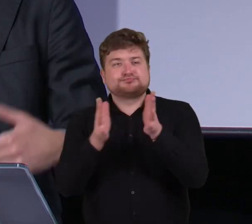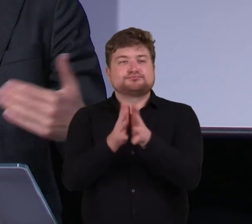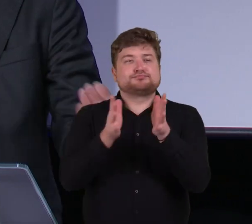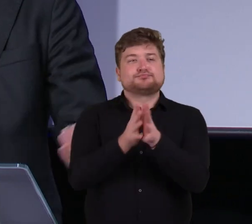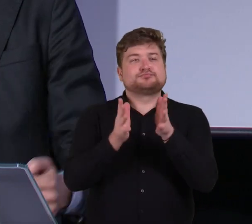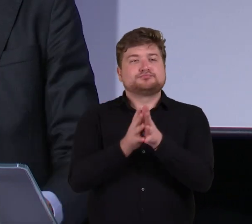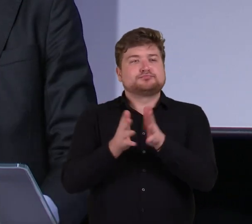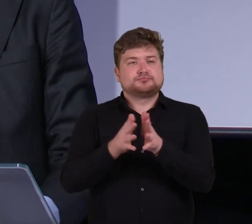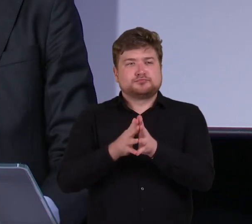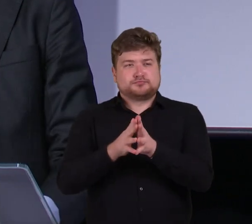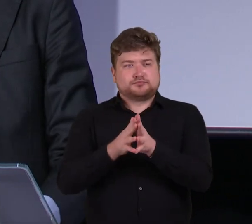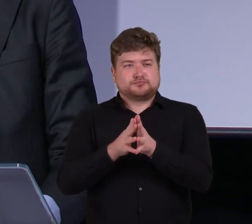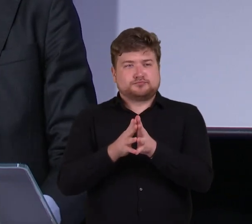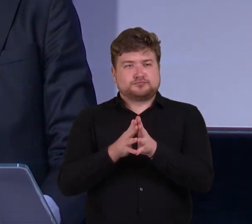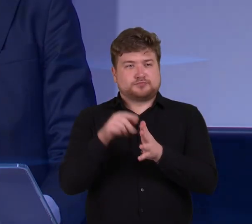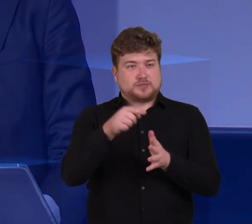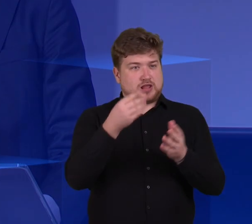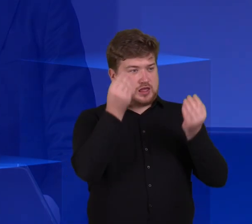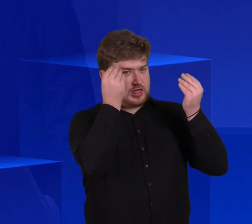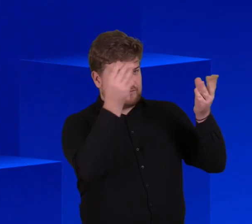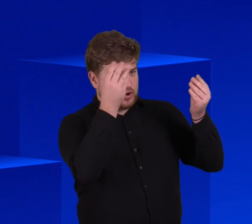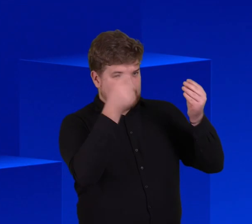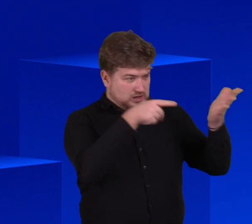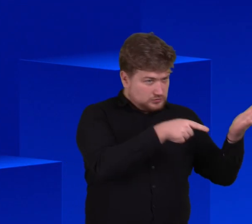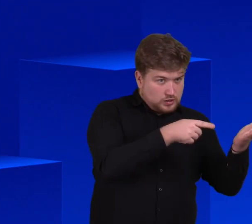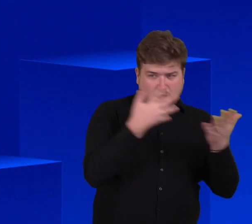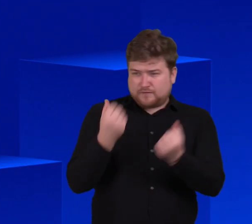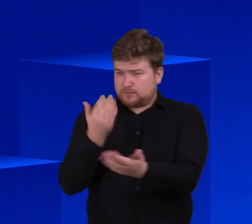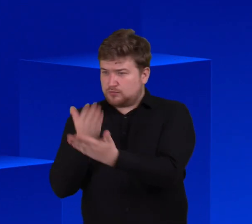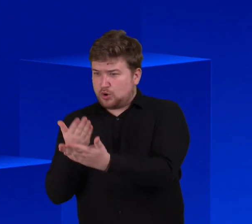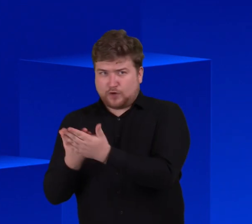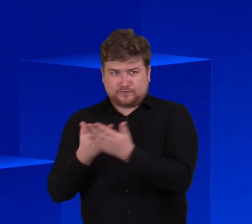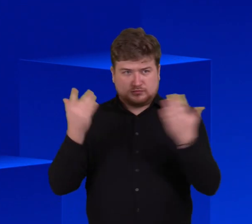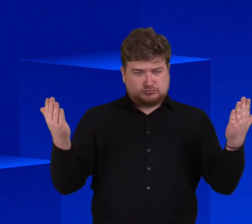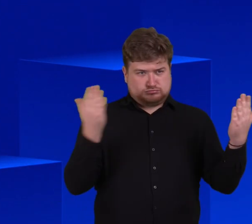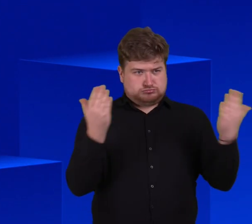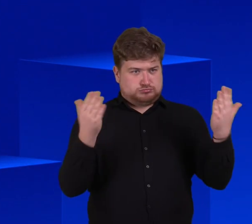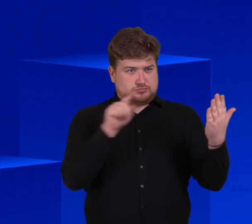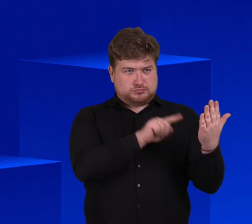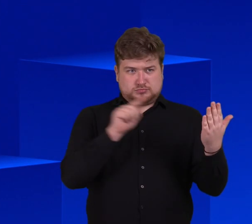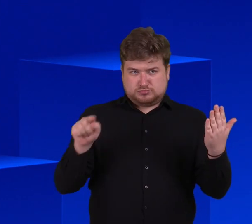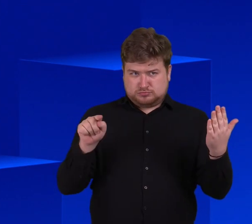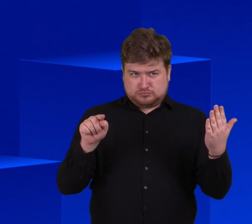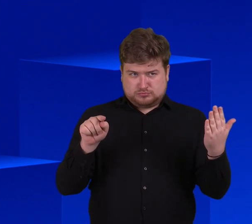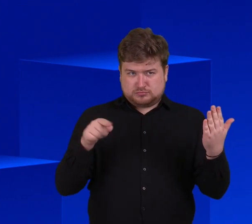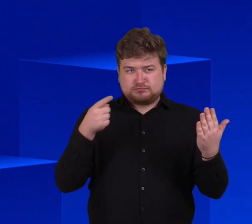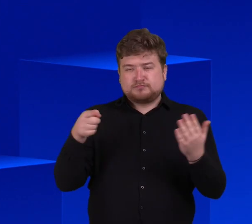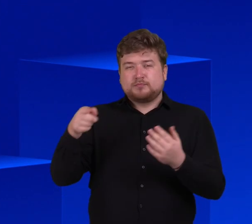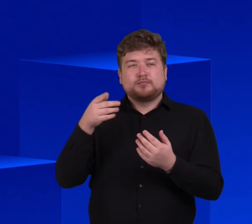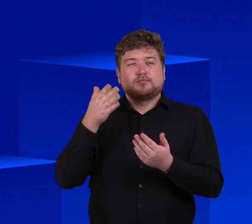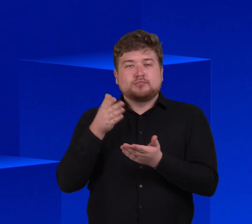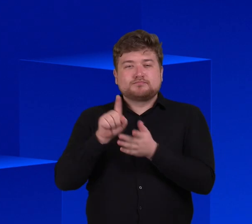policy advice built on it is an important fact to consider. So many of